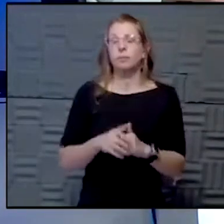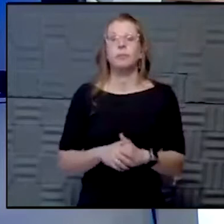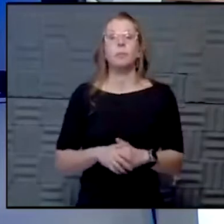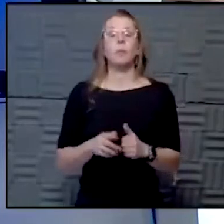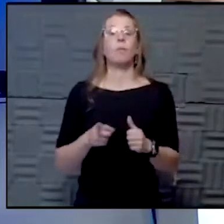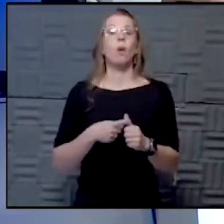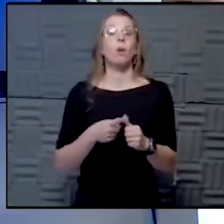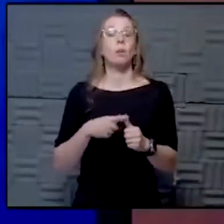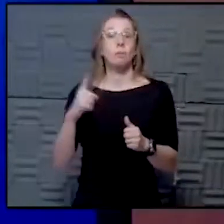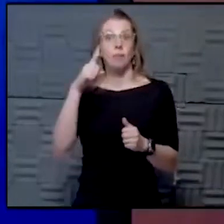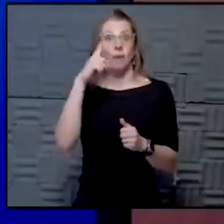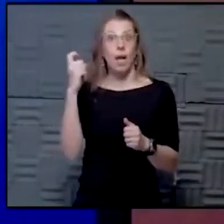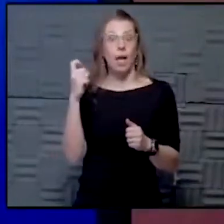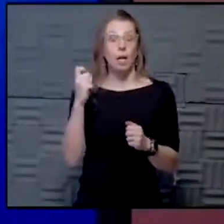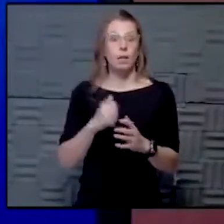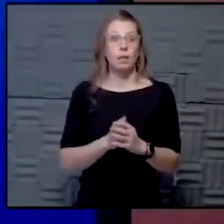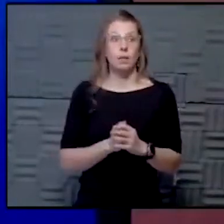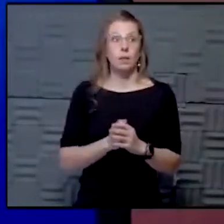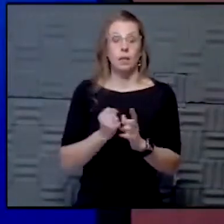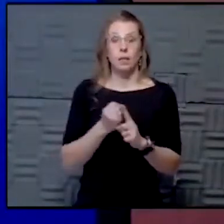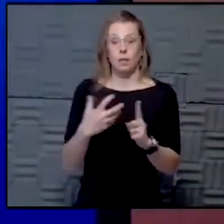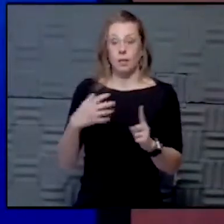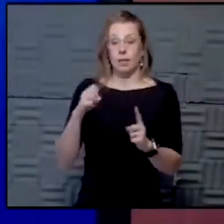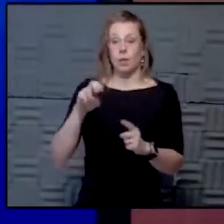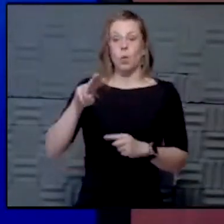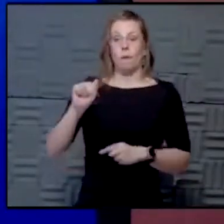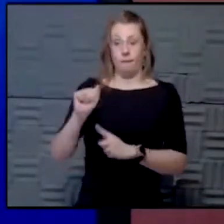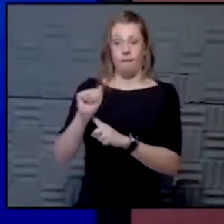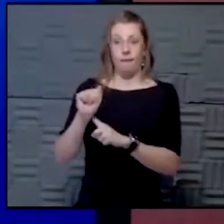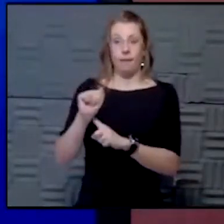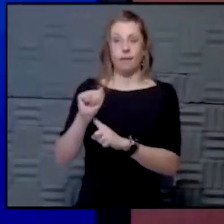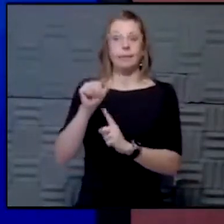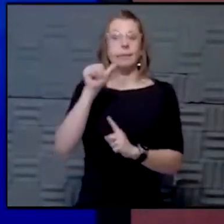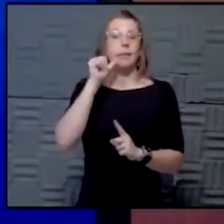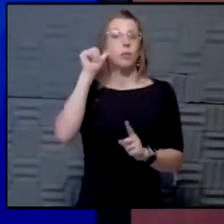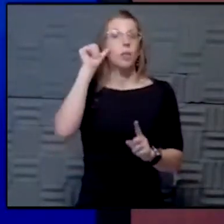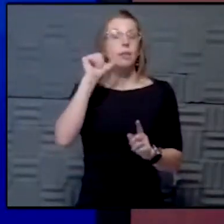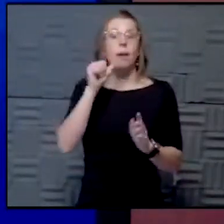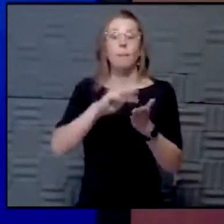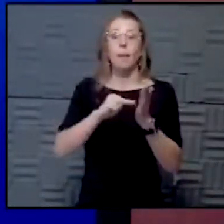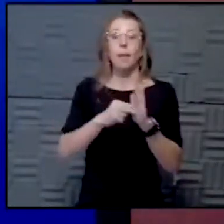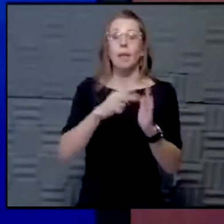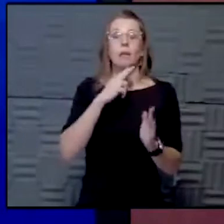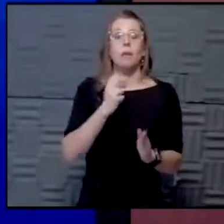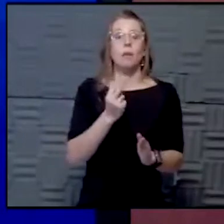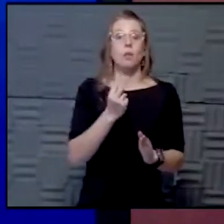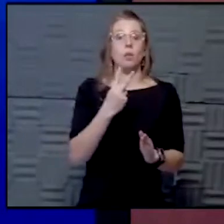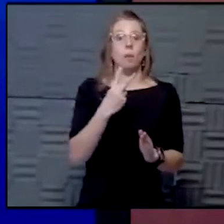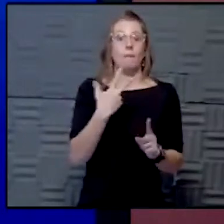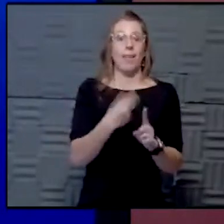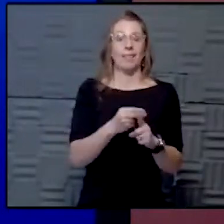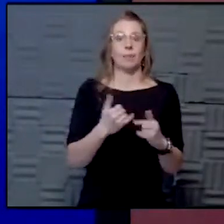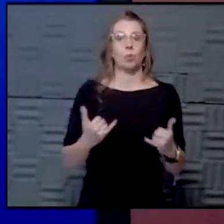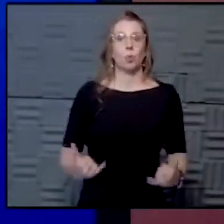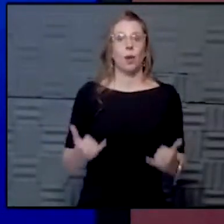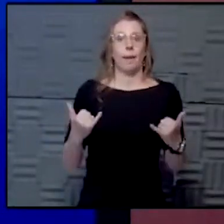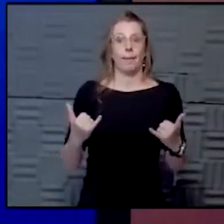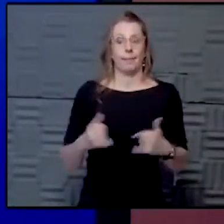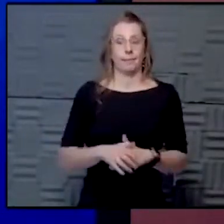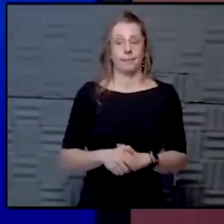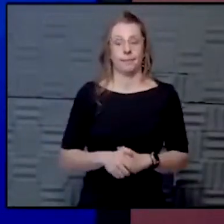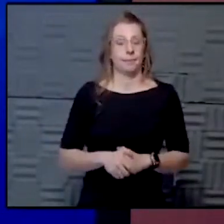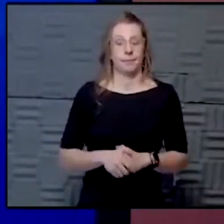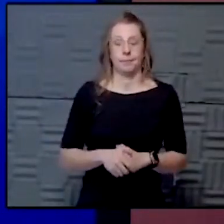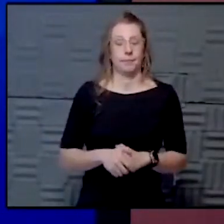just because there was an expansion of the emergency use authorization yesterday doesn't mean that a 12-year-old can be vaccinated today. There is still at least